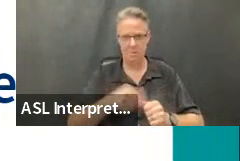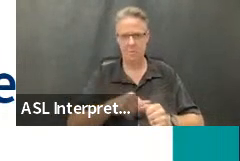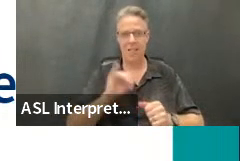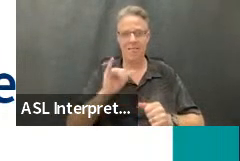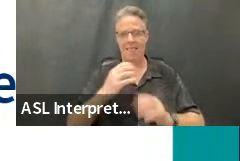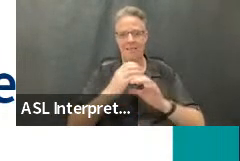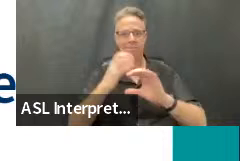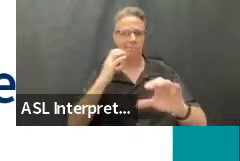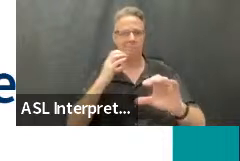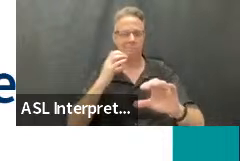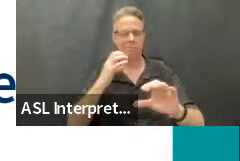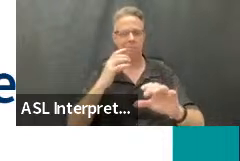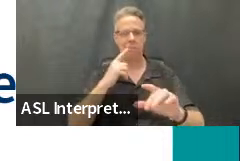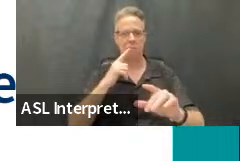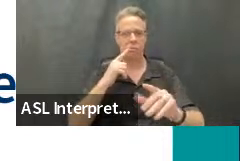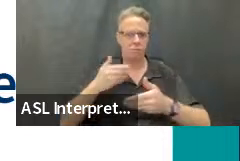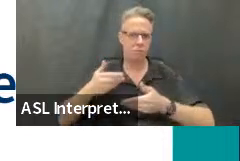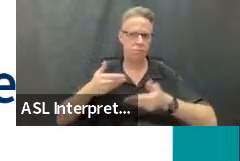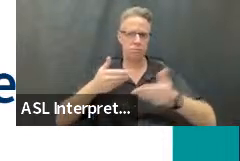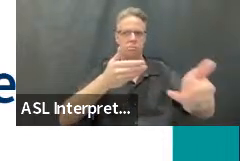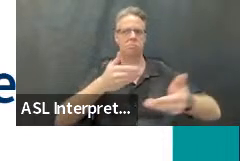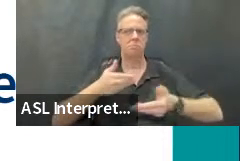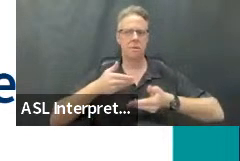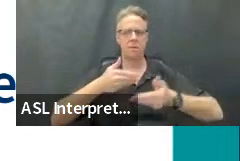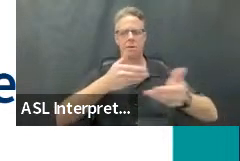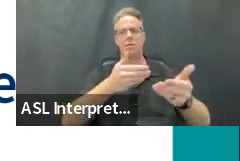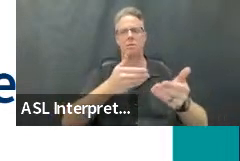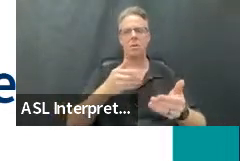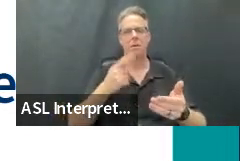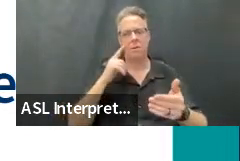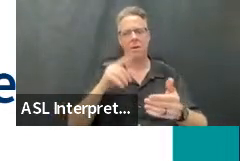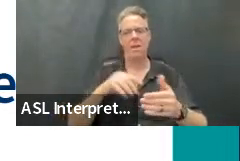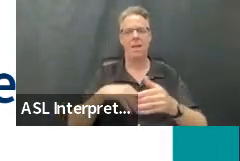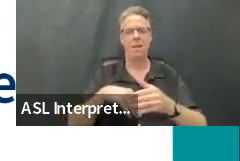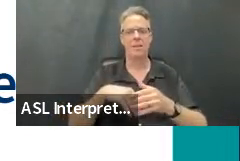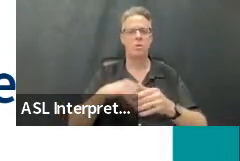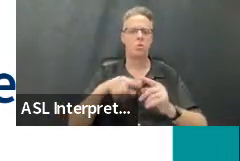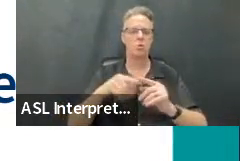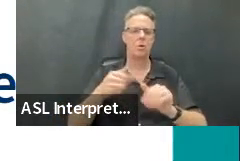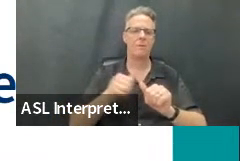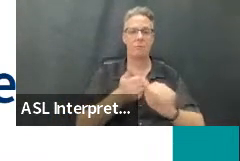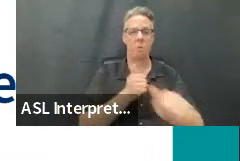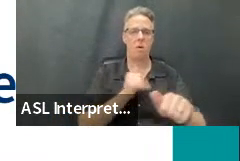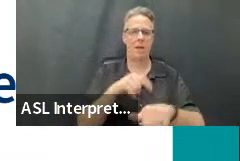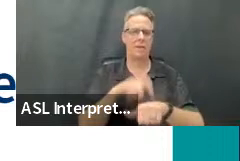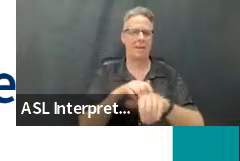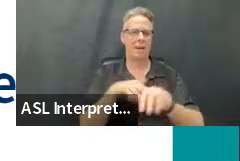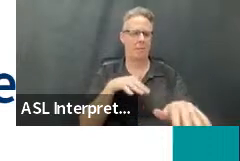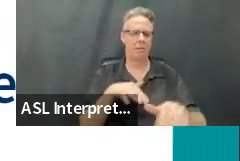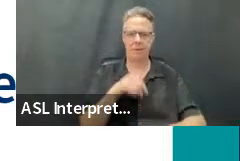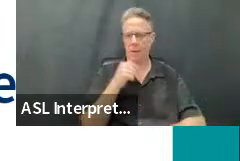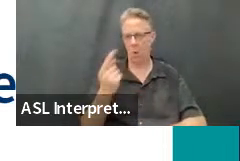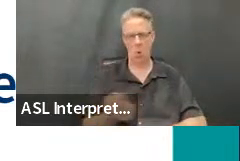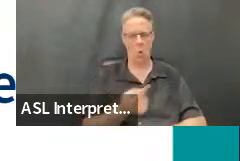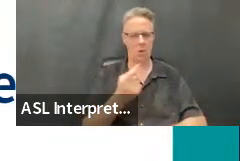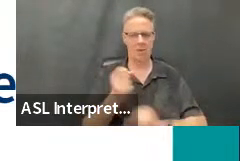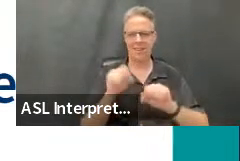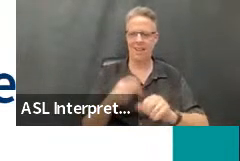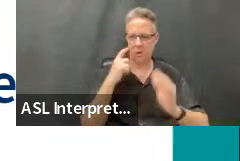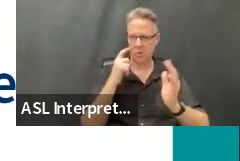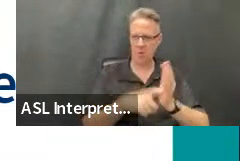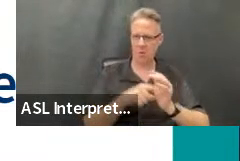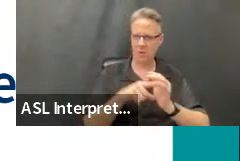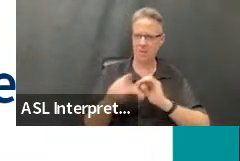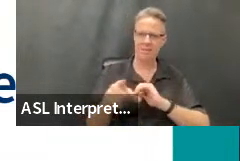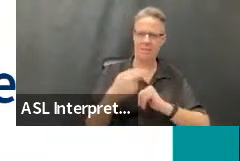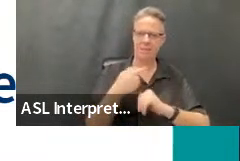showed earlier where freight's trying to drive outside that peak, miss that peak. They can't always do that. Here's a good example of that. They're